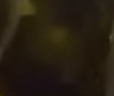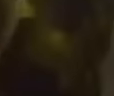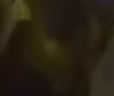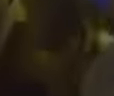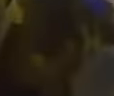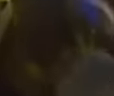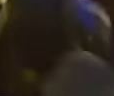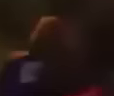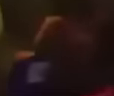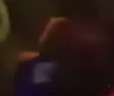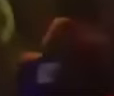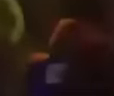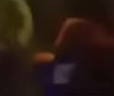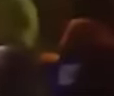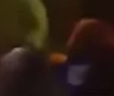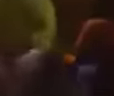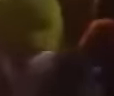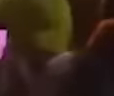Amen.